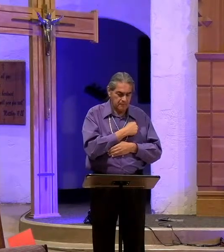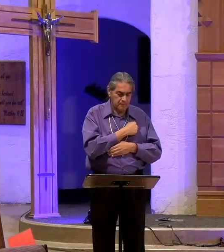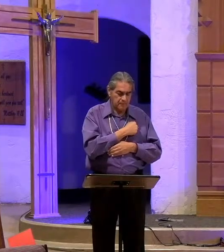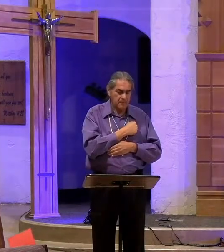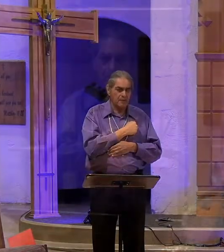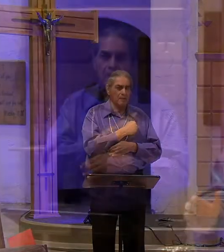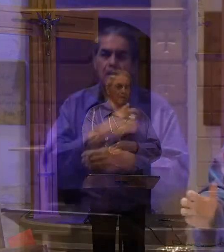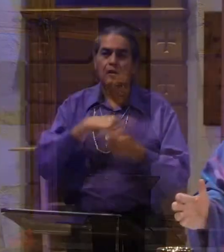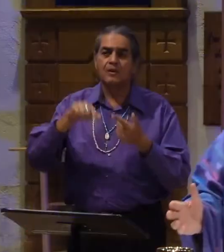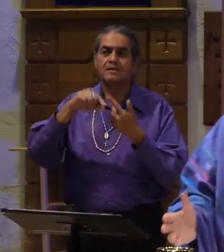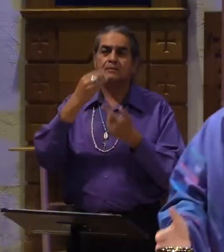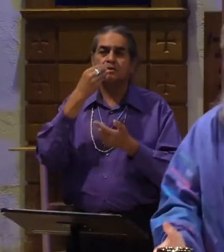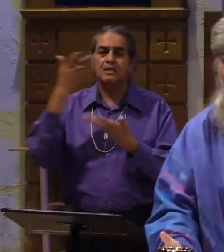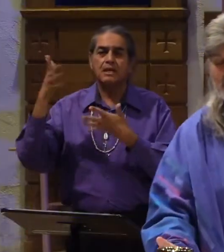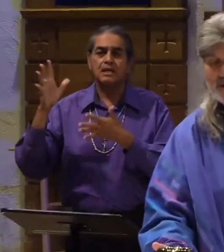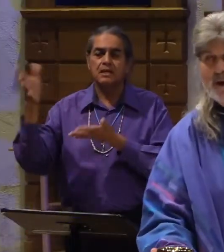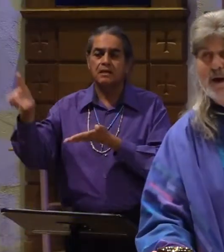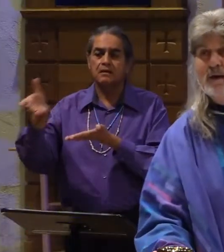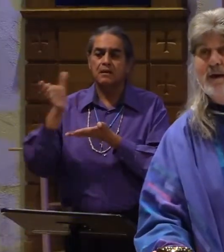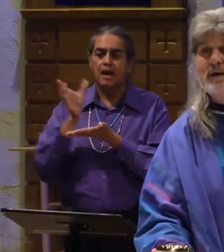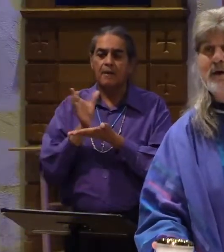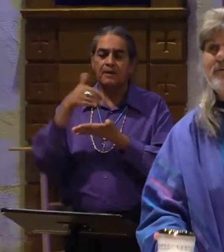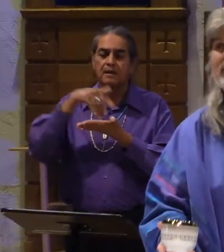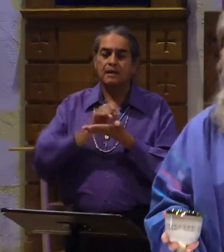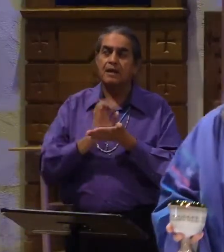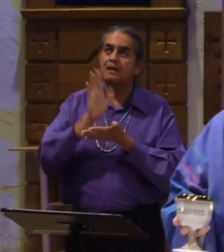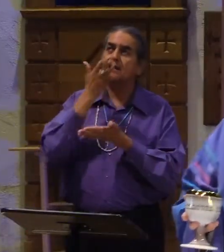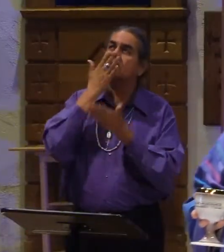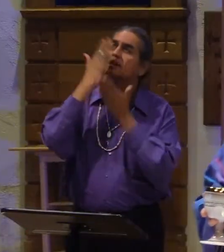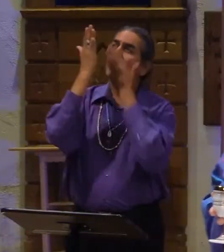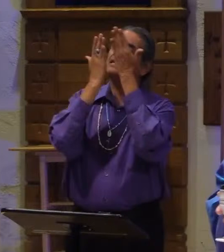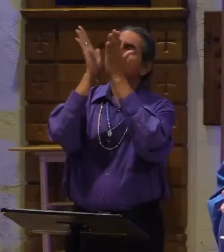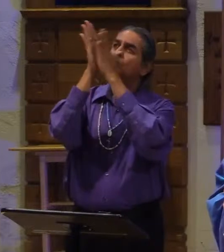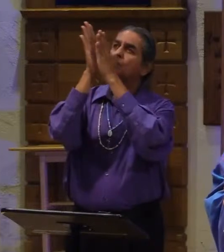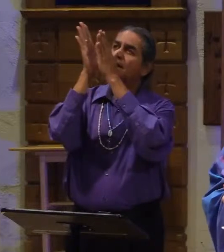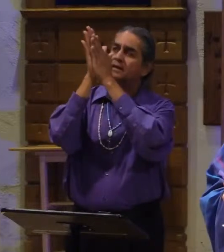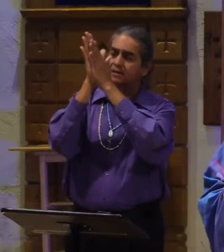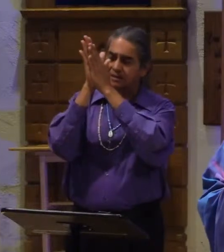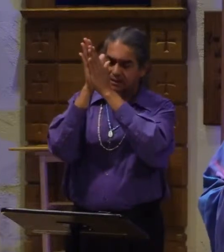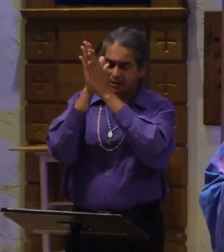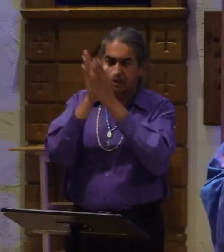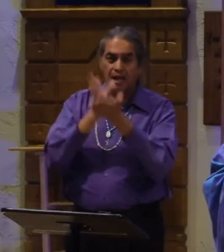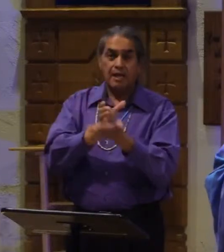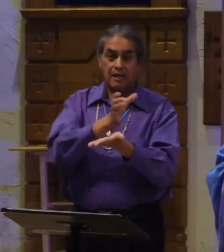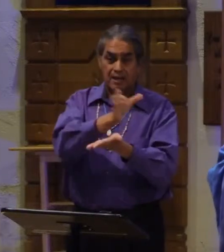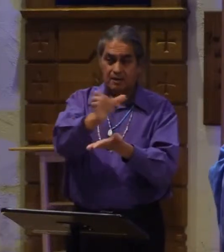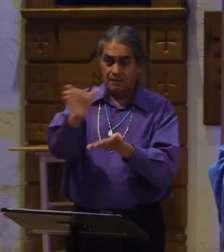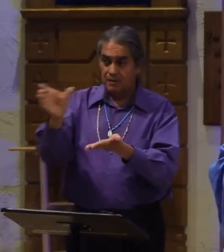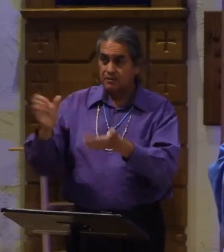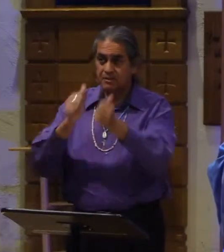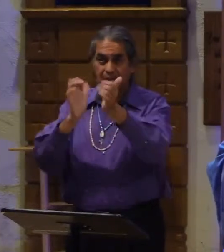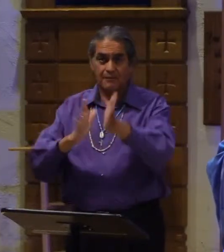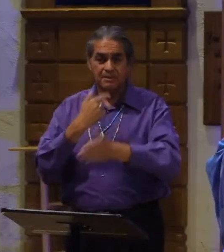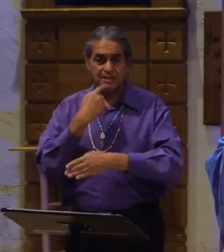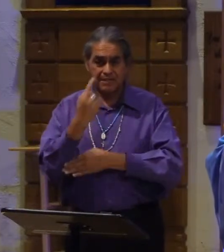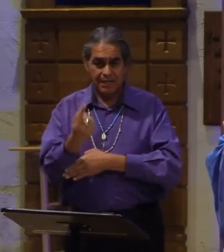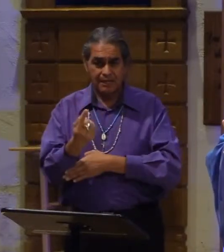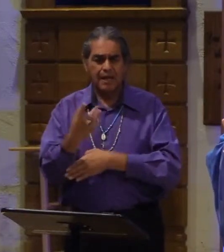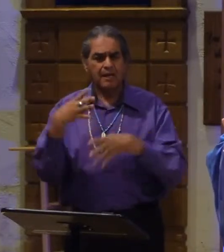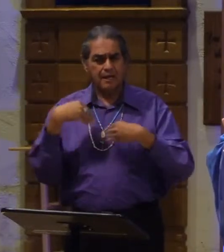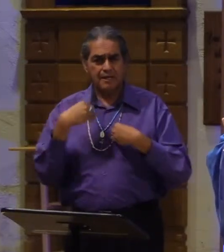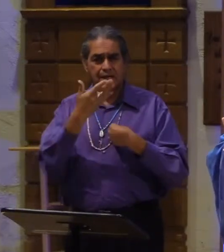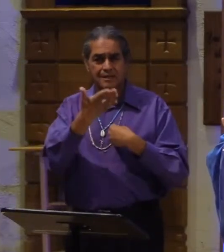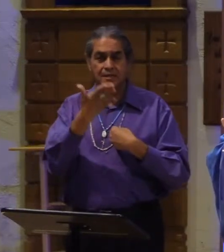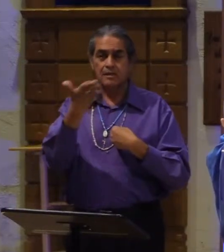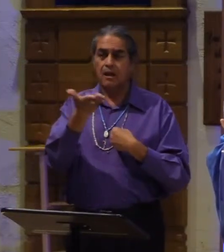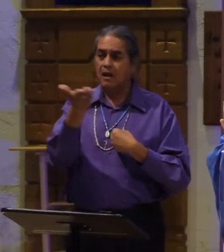When supper was ended, he took the cup. Again, he gave thanks and praise. Gave the cup to his disciples and said, "Take this,